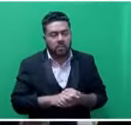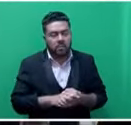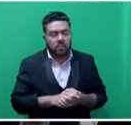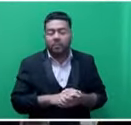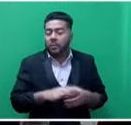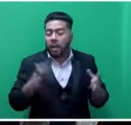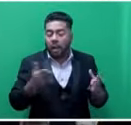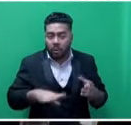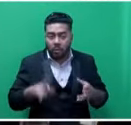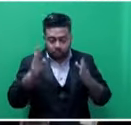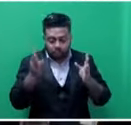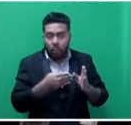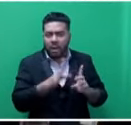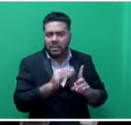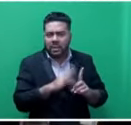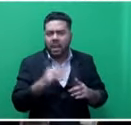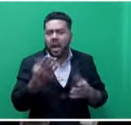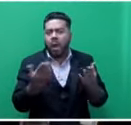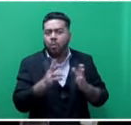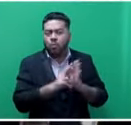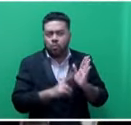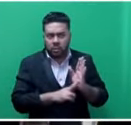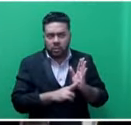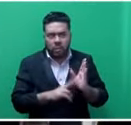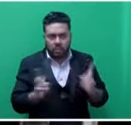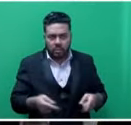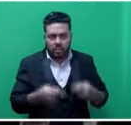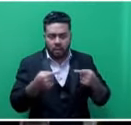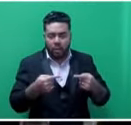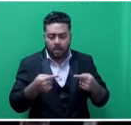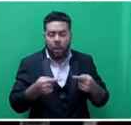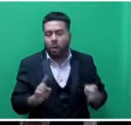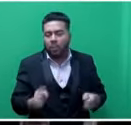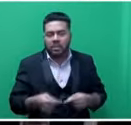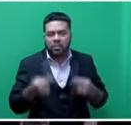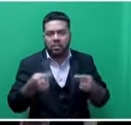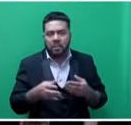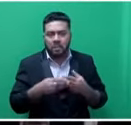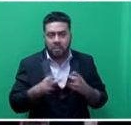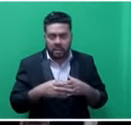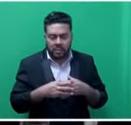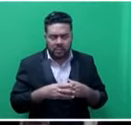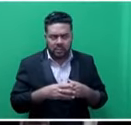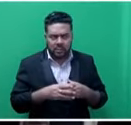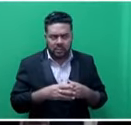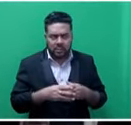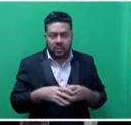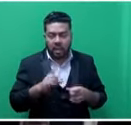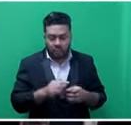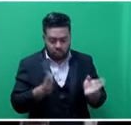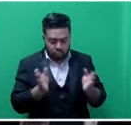refer, Mr. Speaker, sir, to an example of how rules operate against opposition parties. I turn to the specific